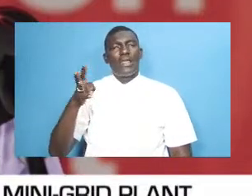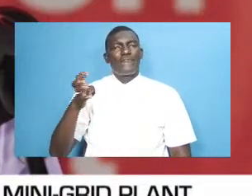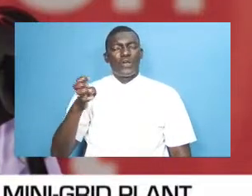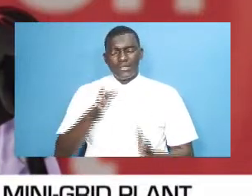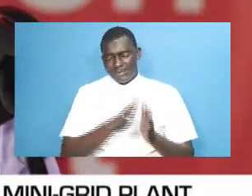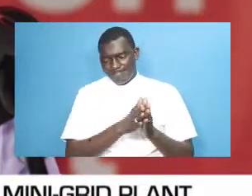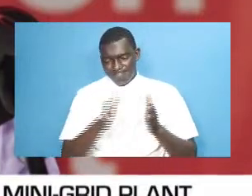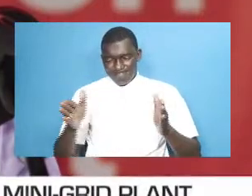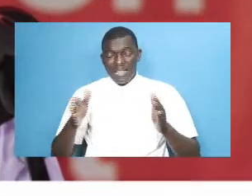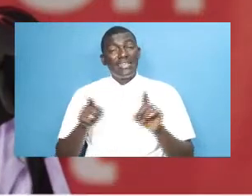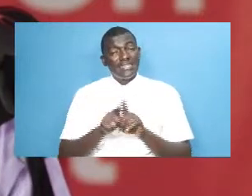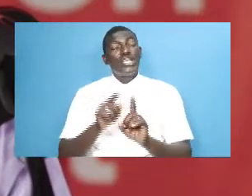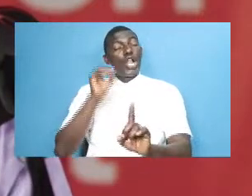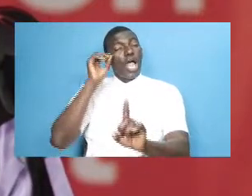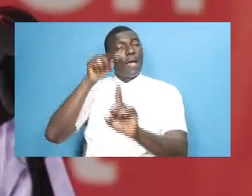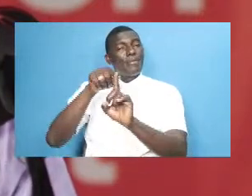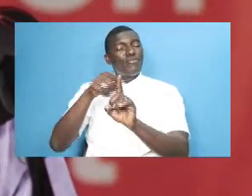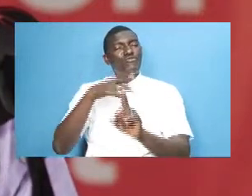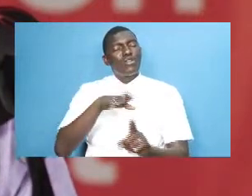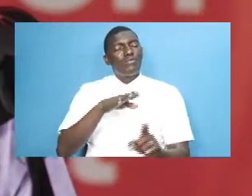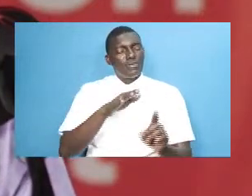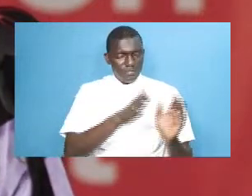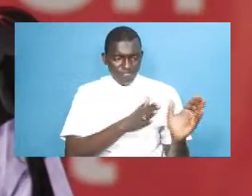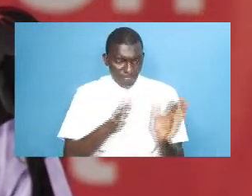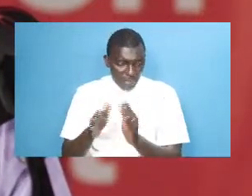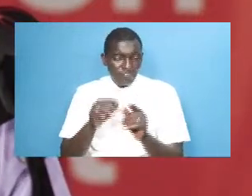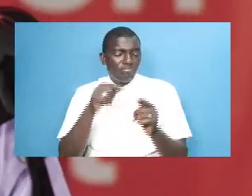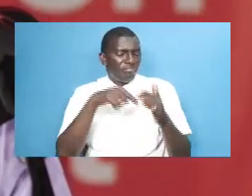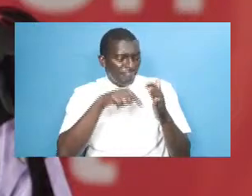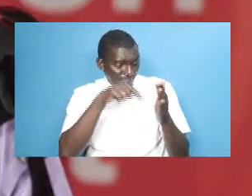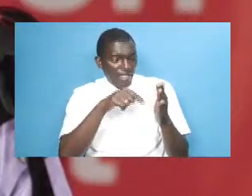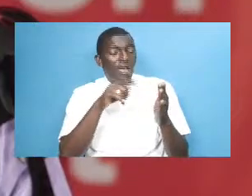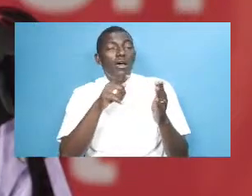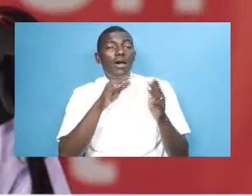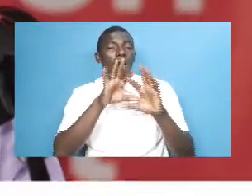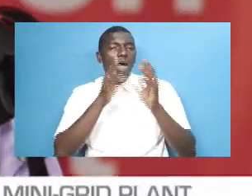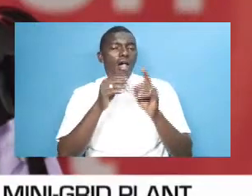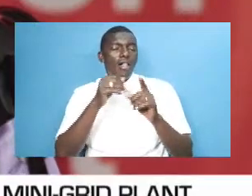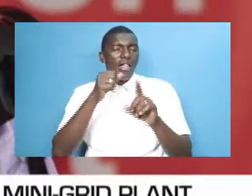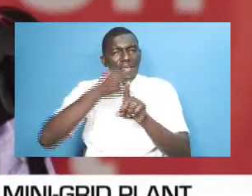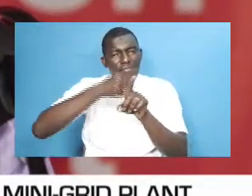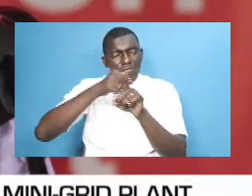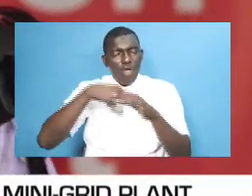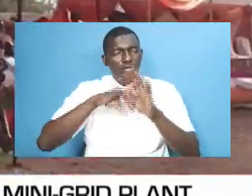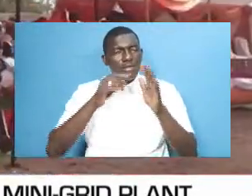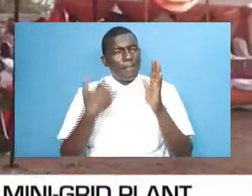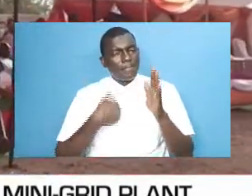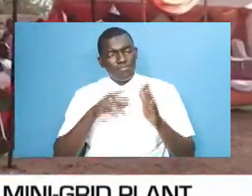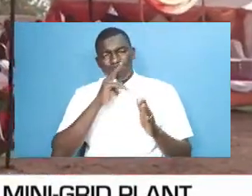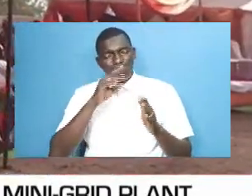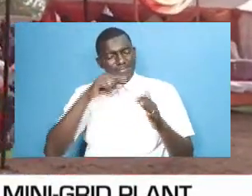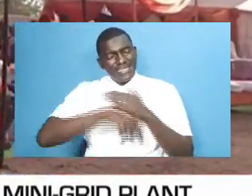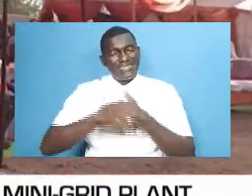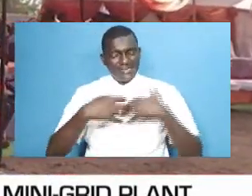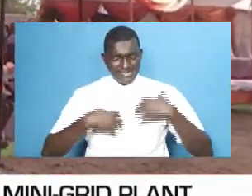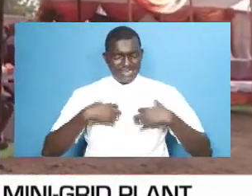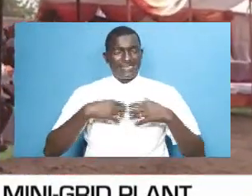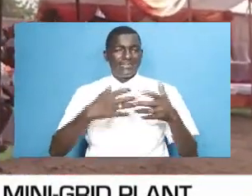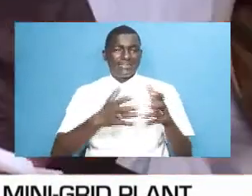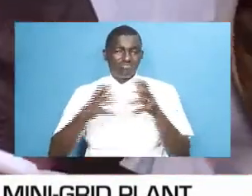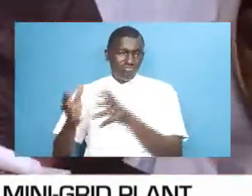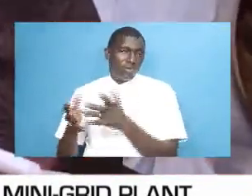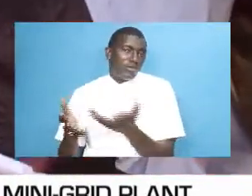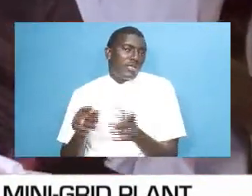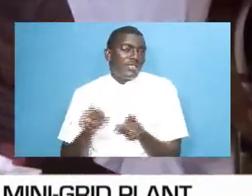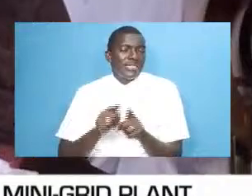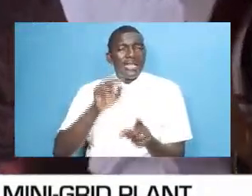Realizing the objectives of the roadmap, however, requires the concerted efforts of all players in the energy sector. The overall objective of ECOWAS